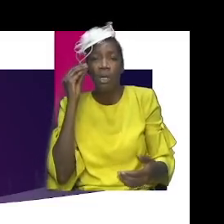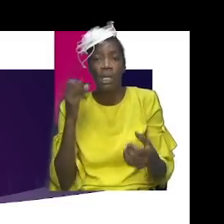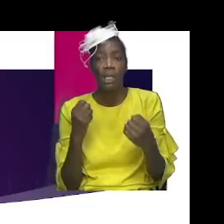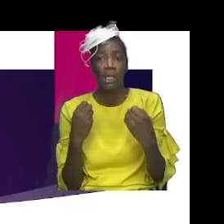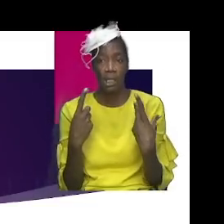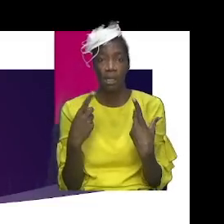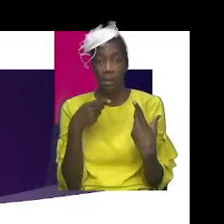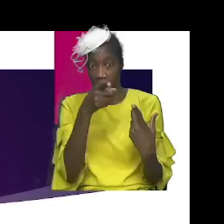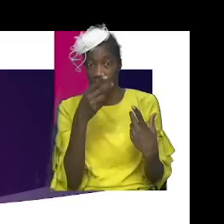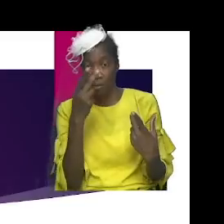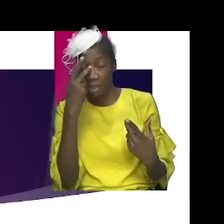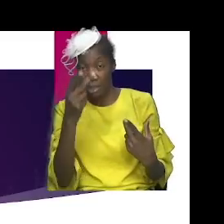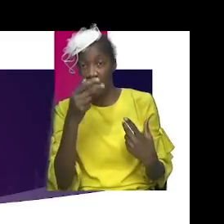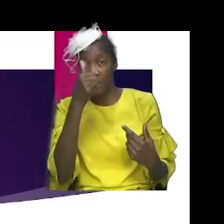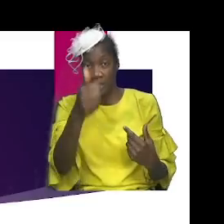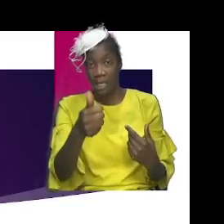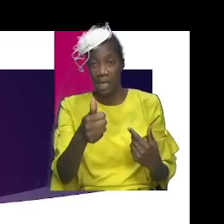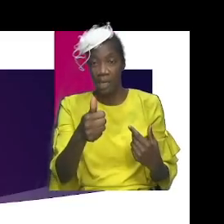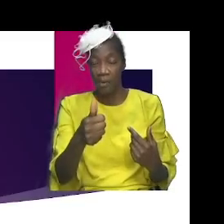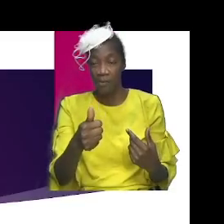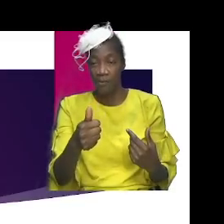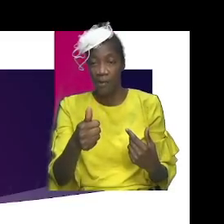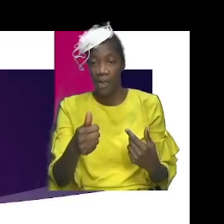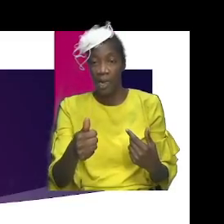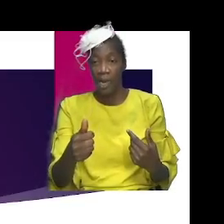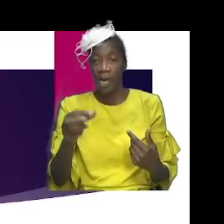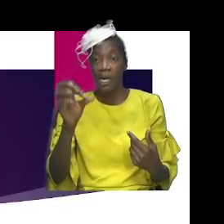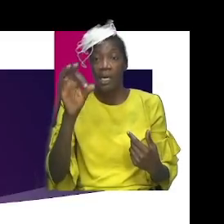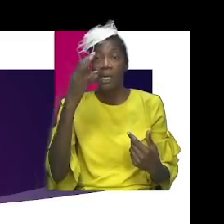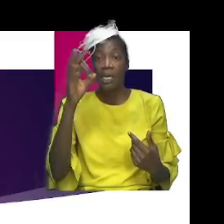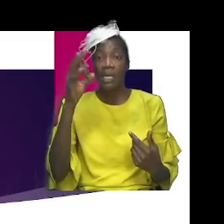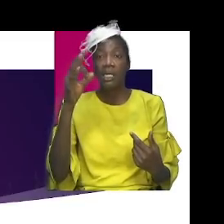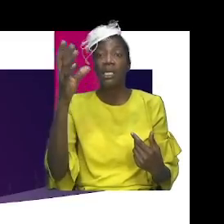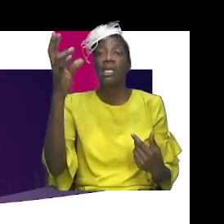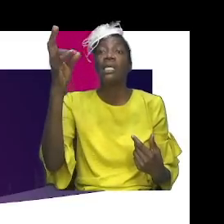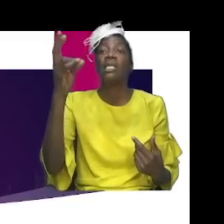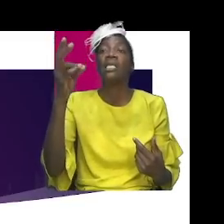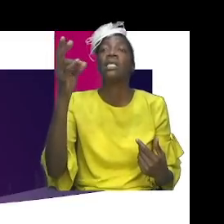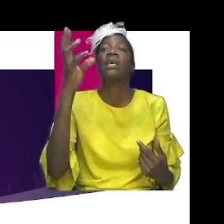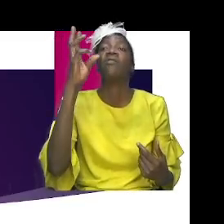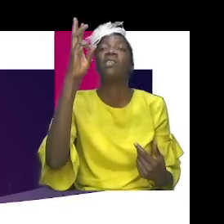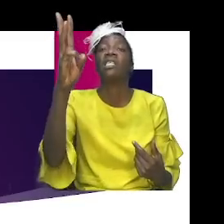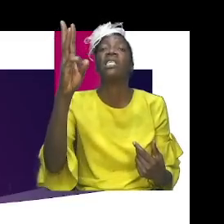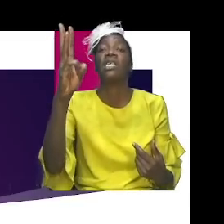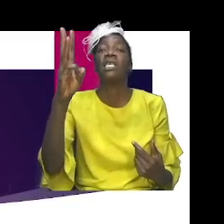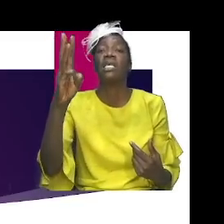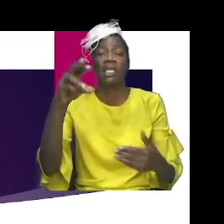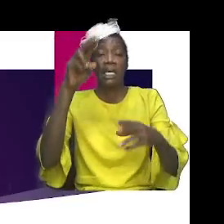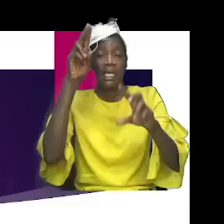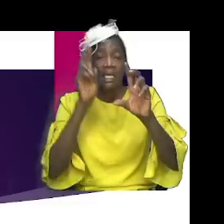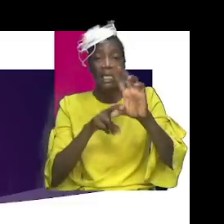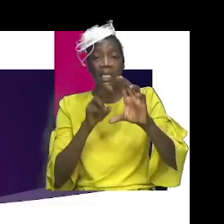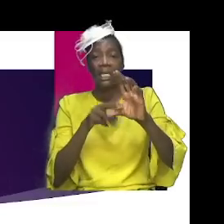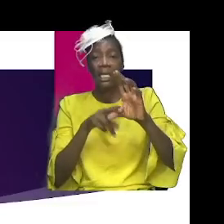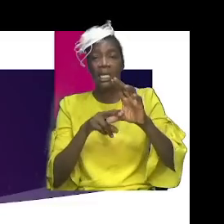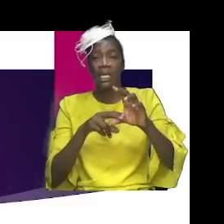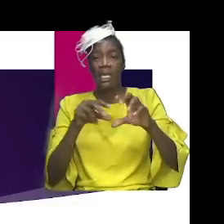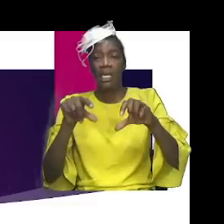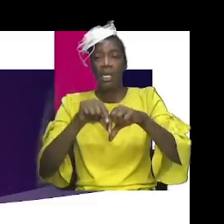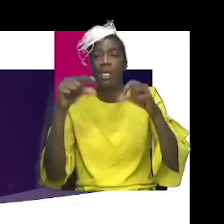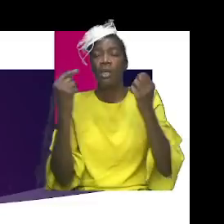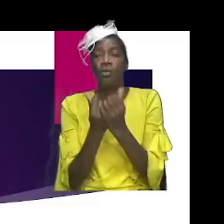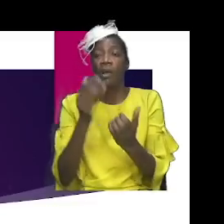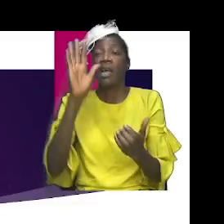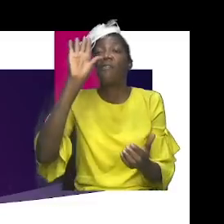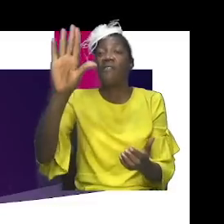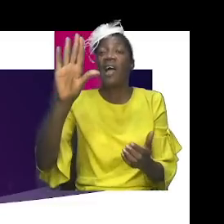saw myself 1976 sitting down in my grade 5 classroom. I heard that song for